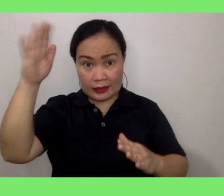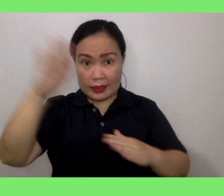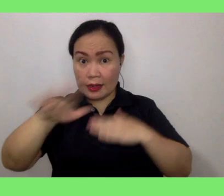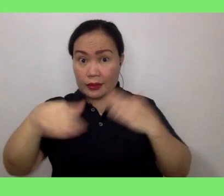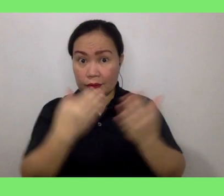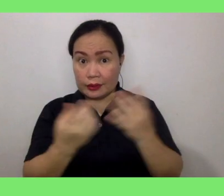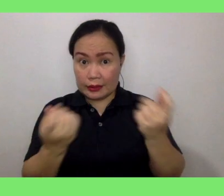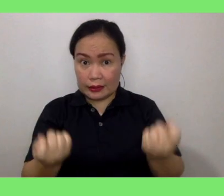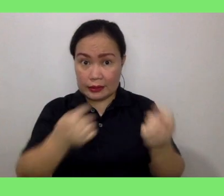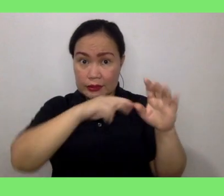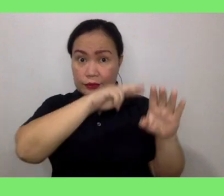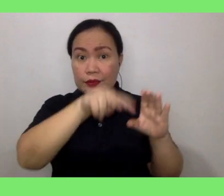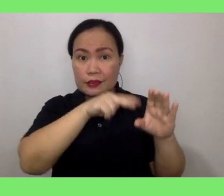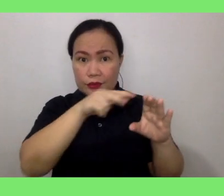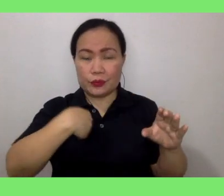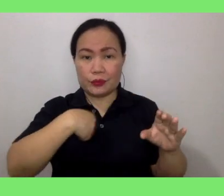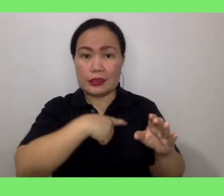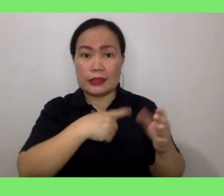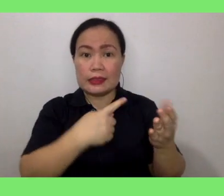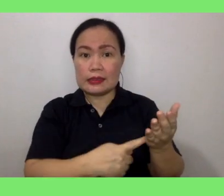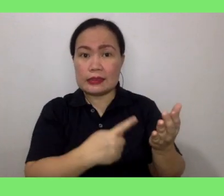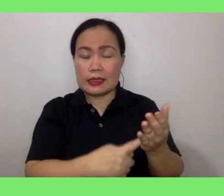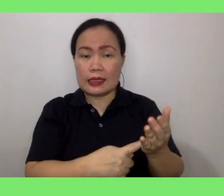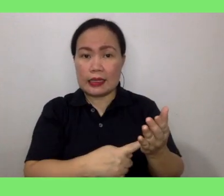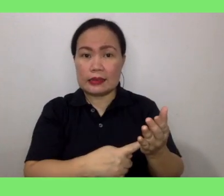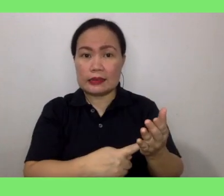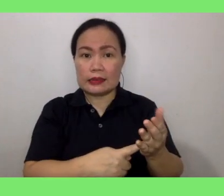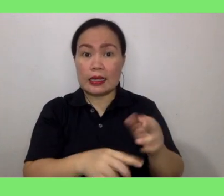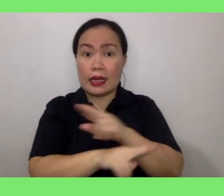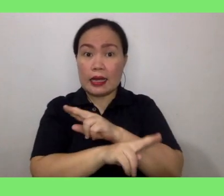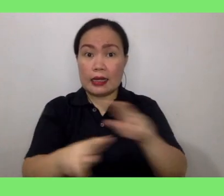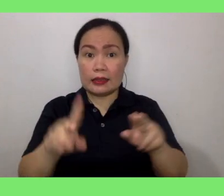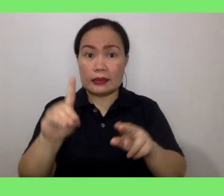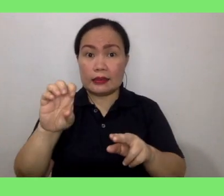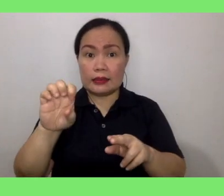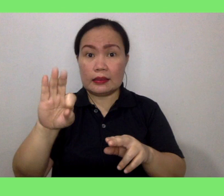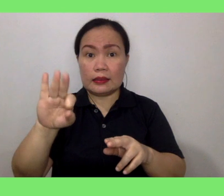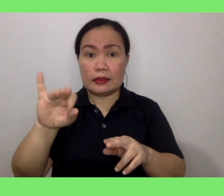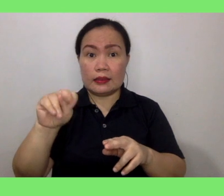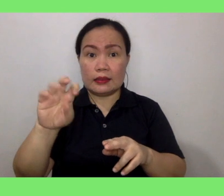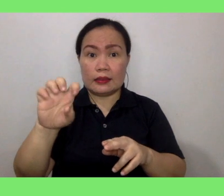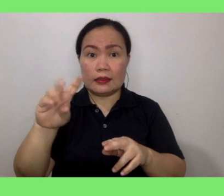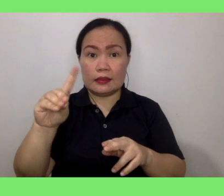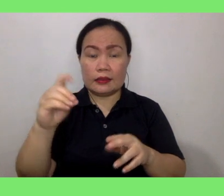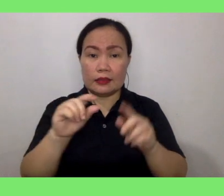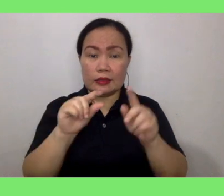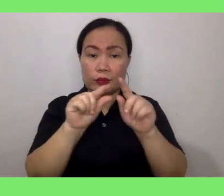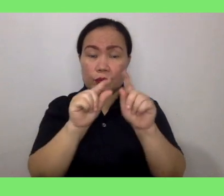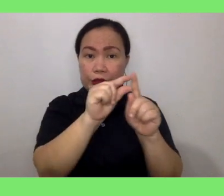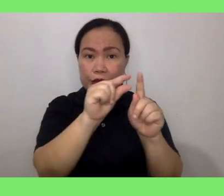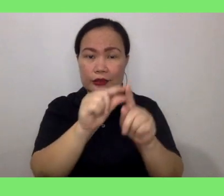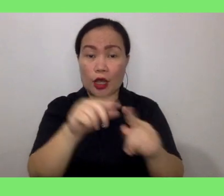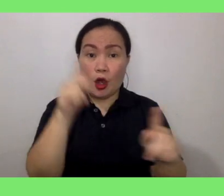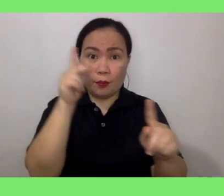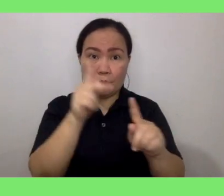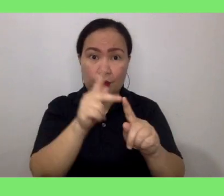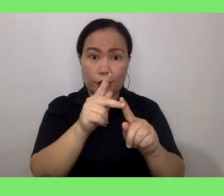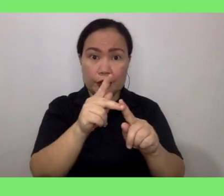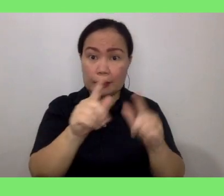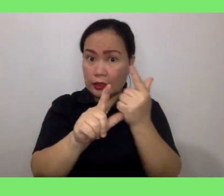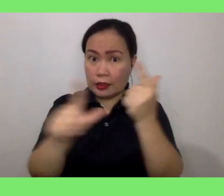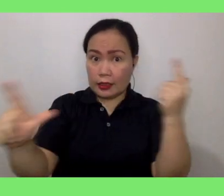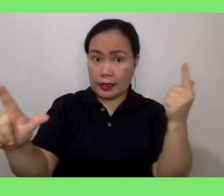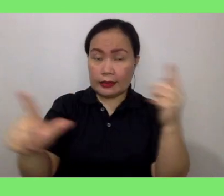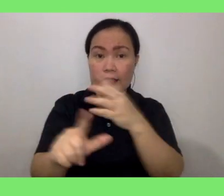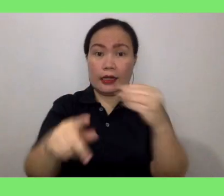Hi mga kawawmat, in this video we will discuss undefined terms, point, line, and plane. So our objective,